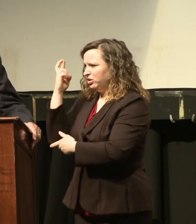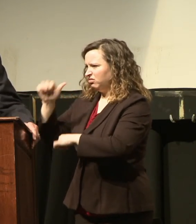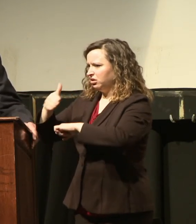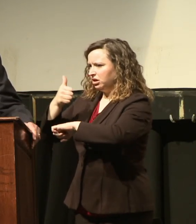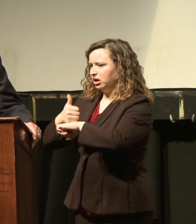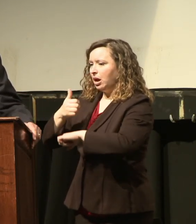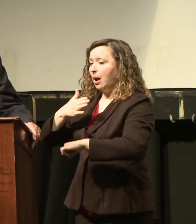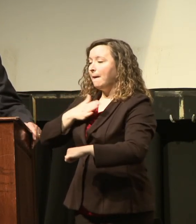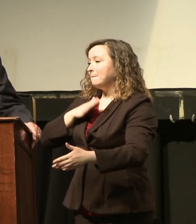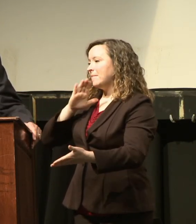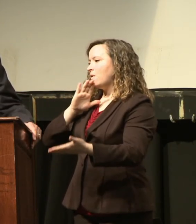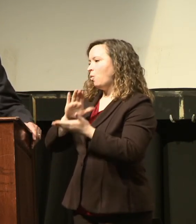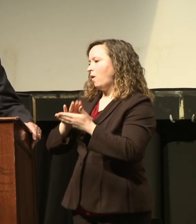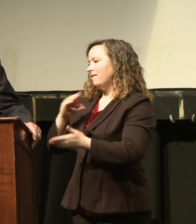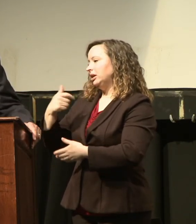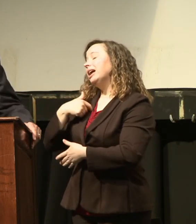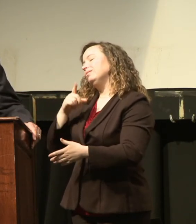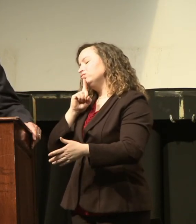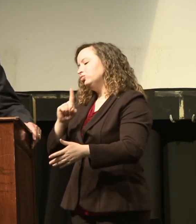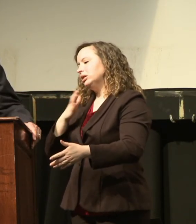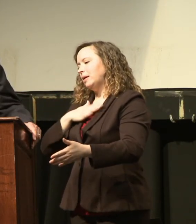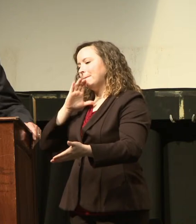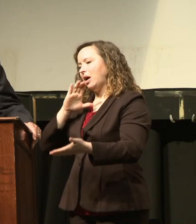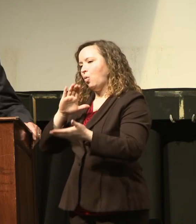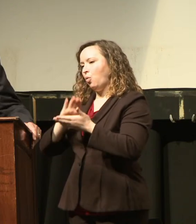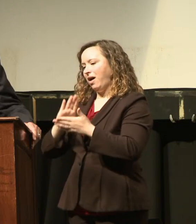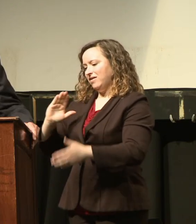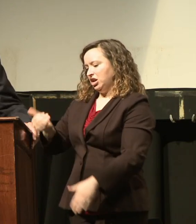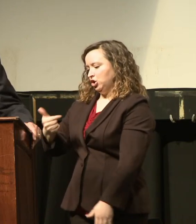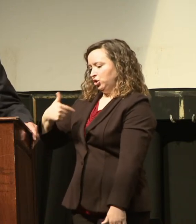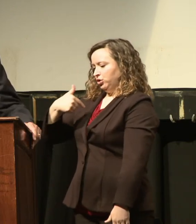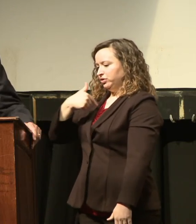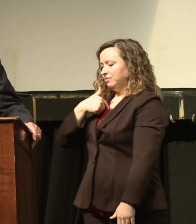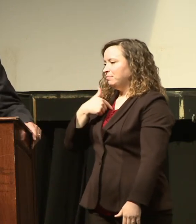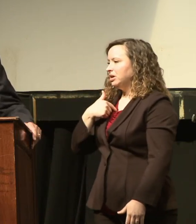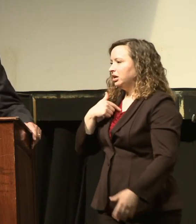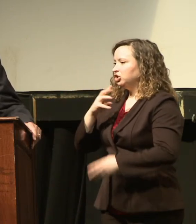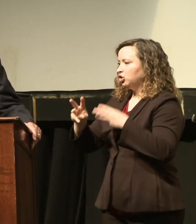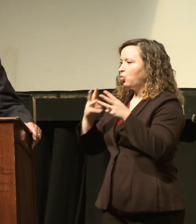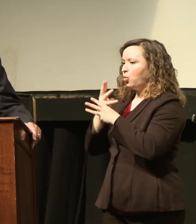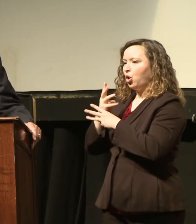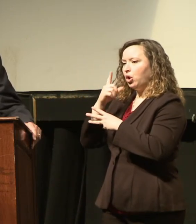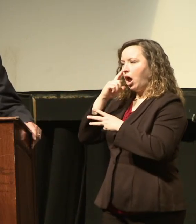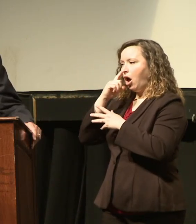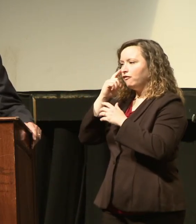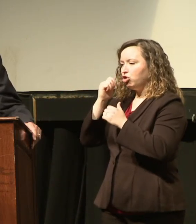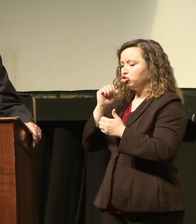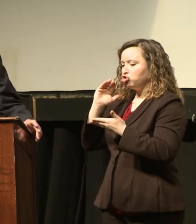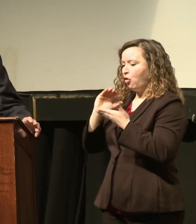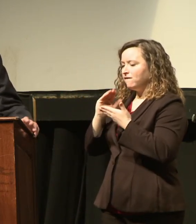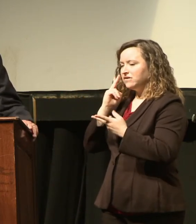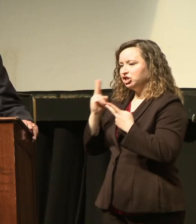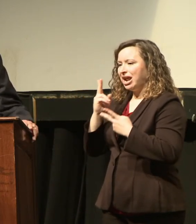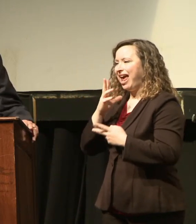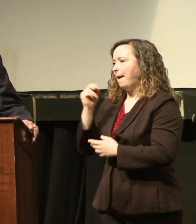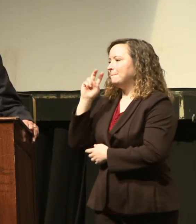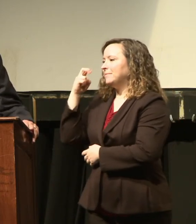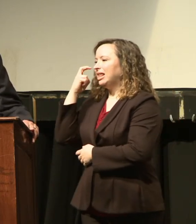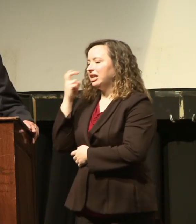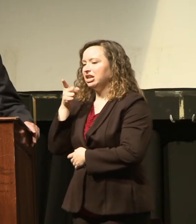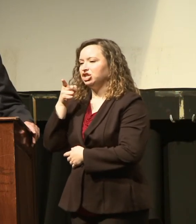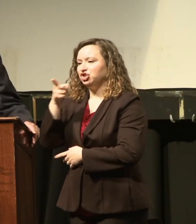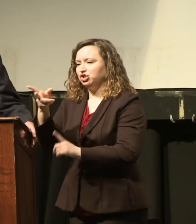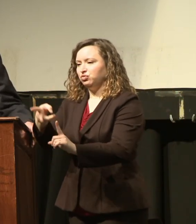My wife and I, actually it was my wife who introduced me to the world of low vision and blindness, because she was recruited to